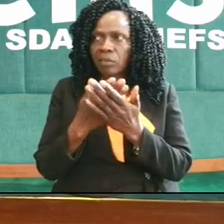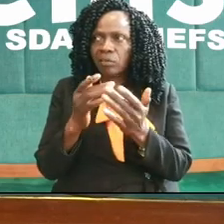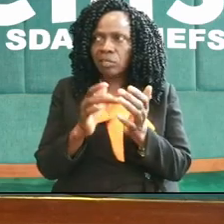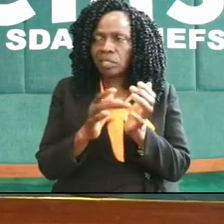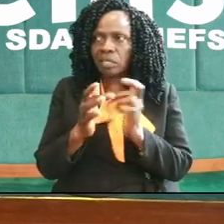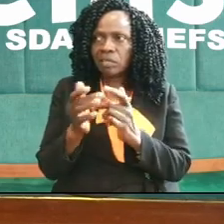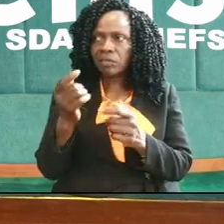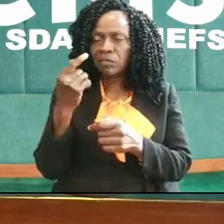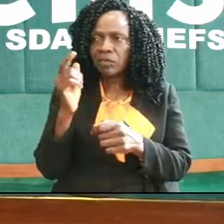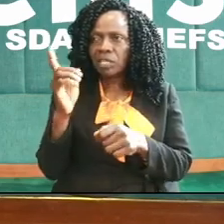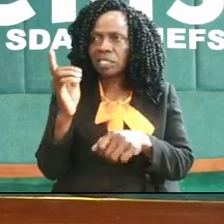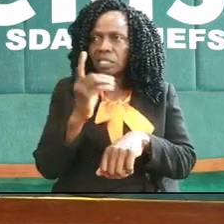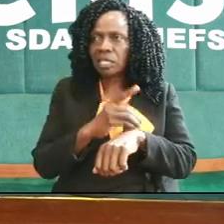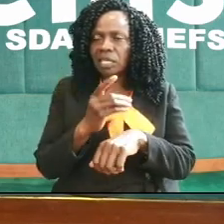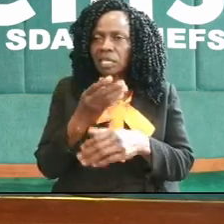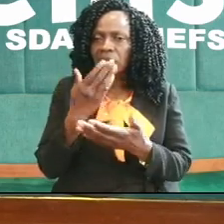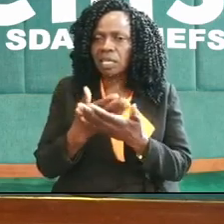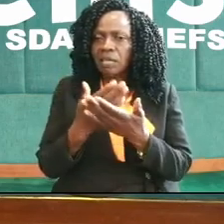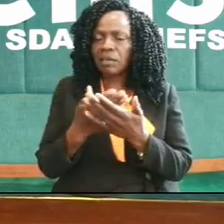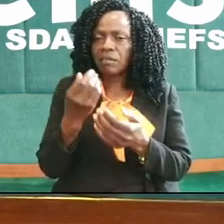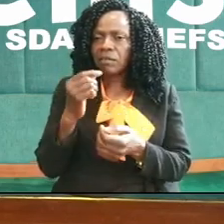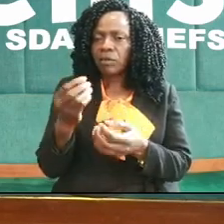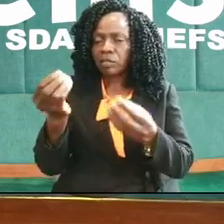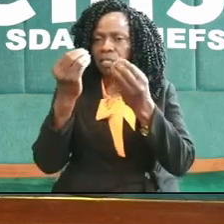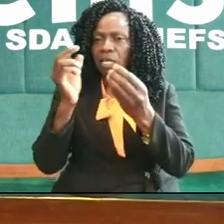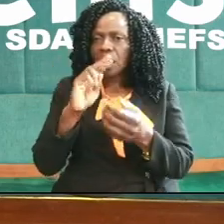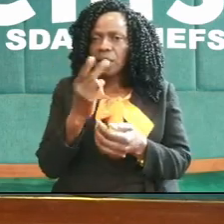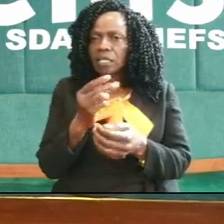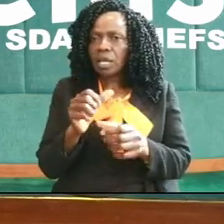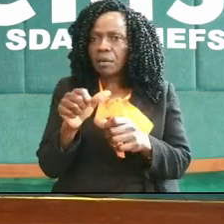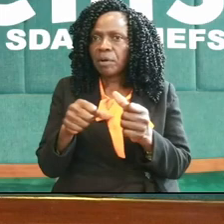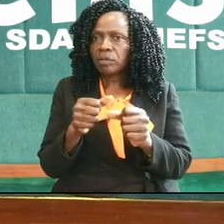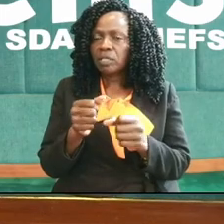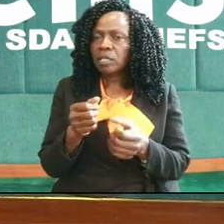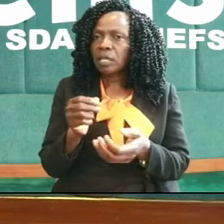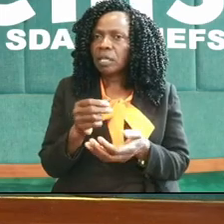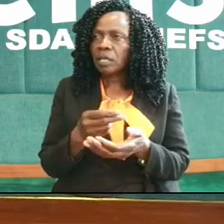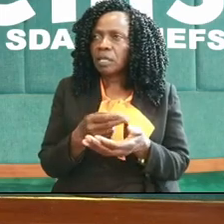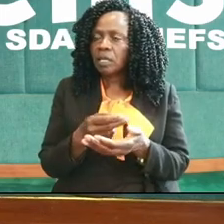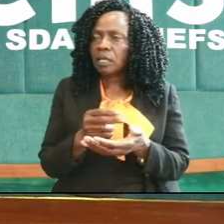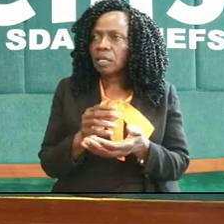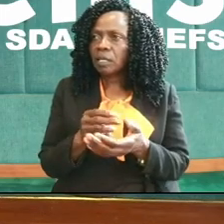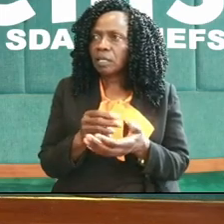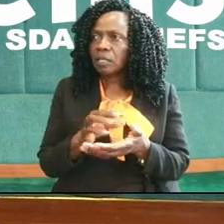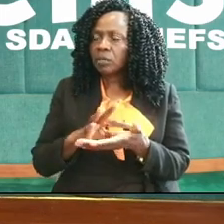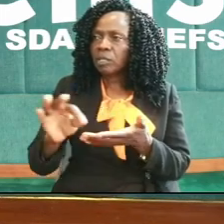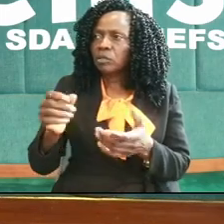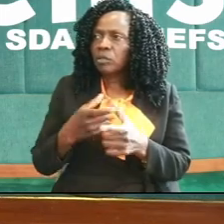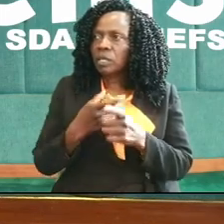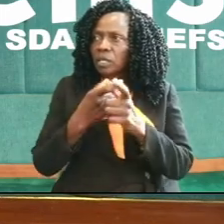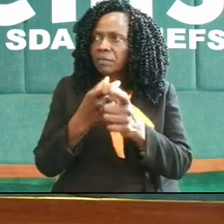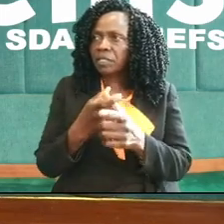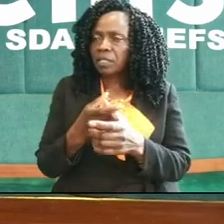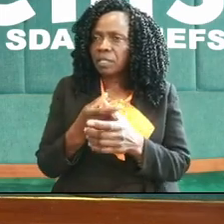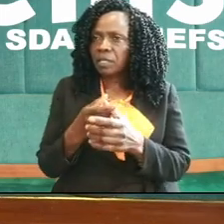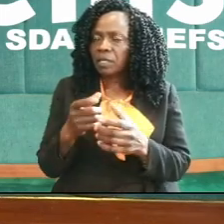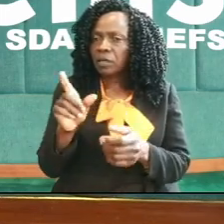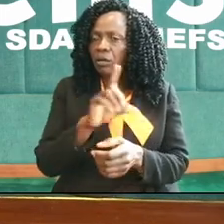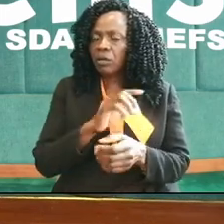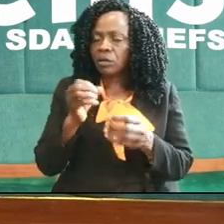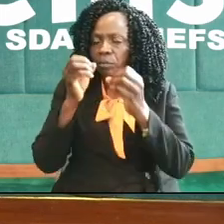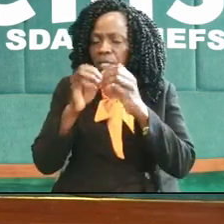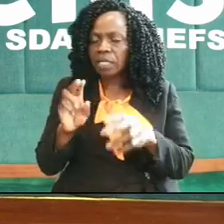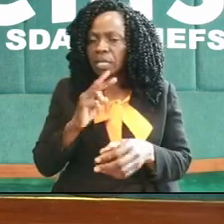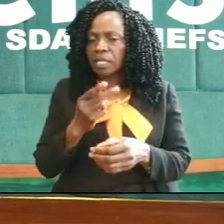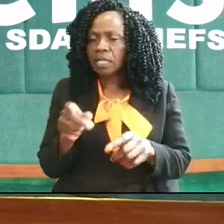this day. Thank you, God, for teaching us about your gift, the Holy Spirit. May you bless us as we go